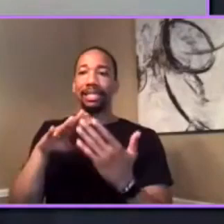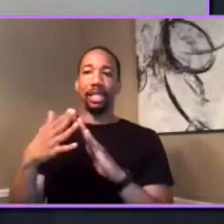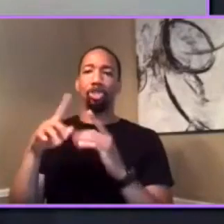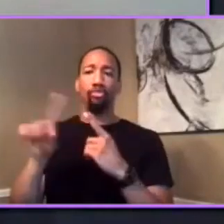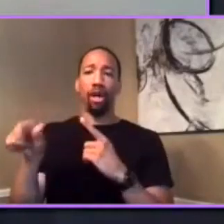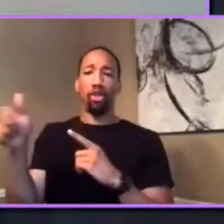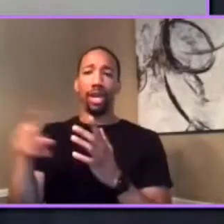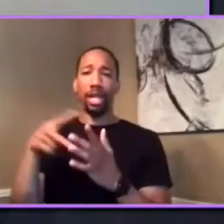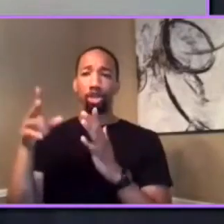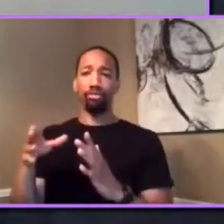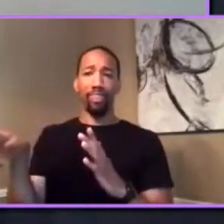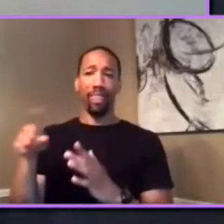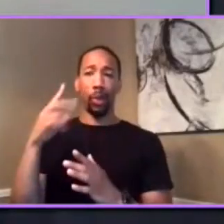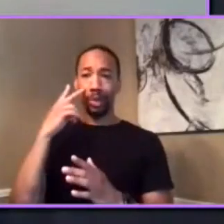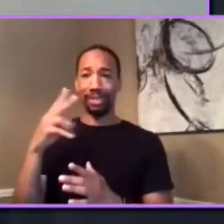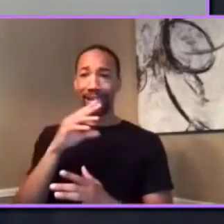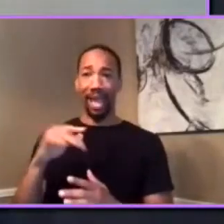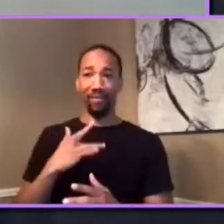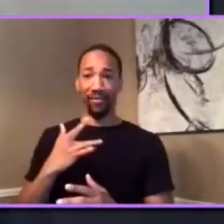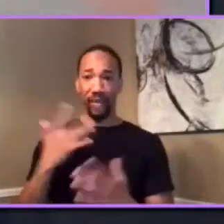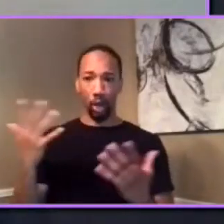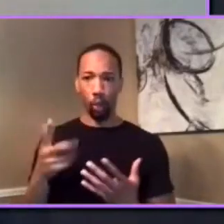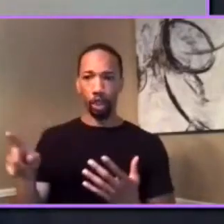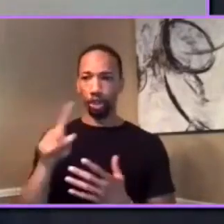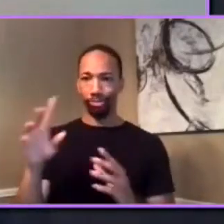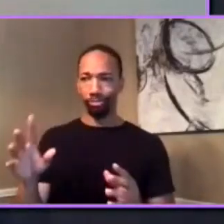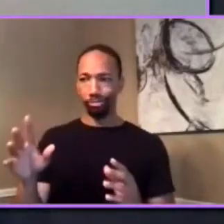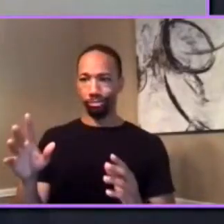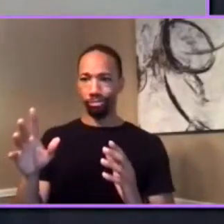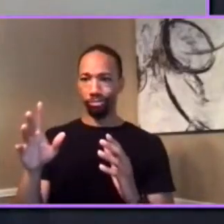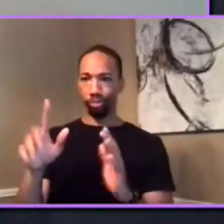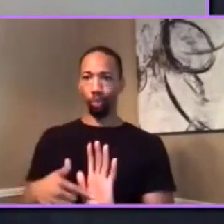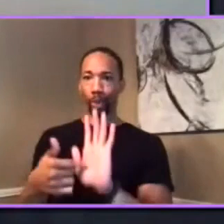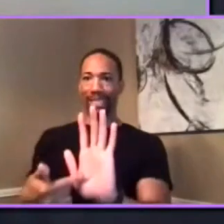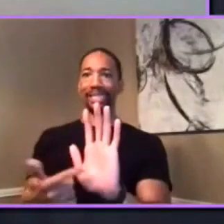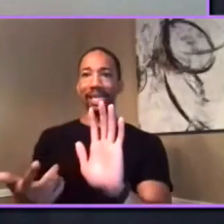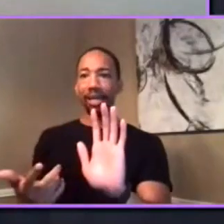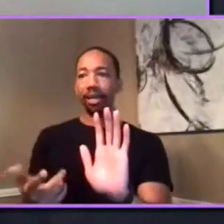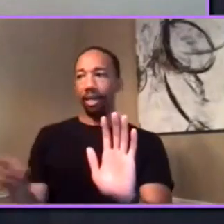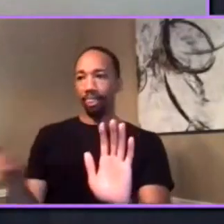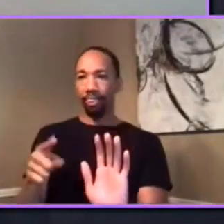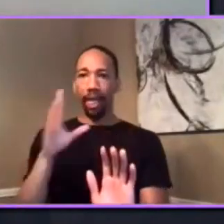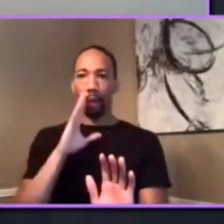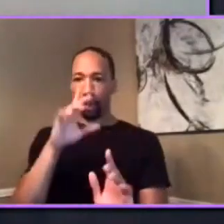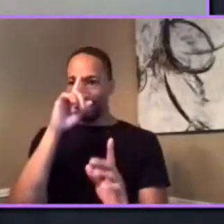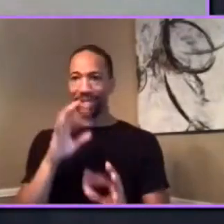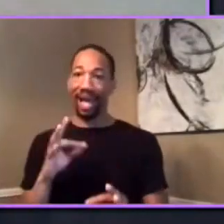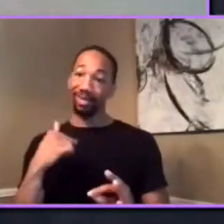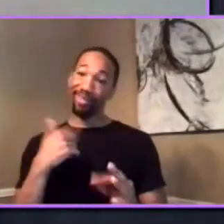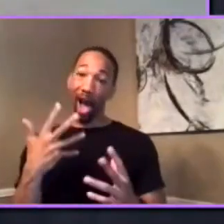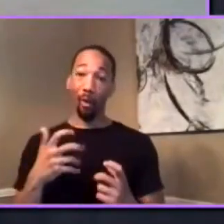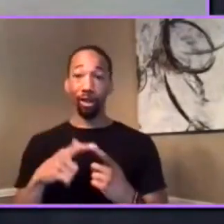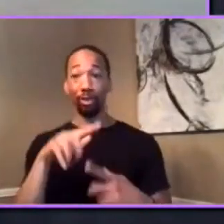feel what you're presenting, and they're going to either feel like I want to be part of it or not. And, think about this